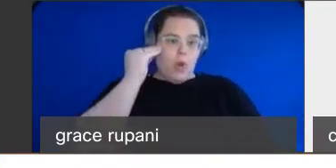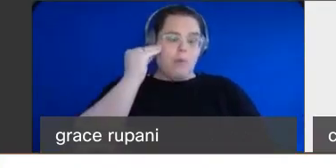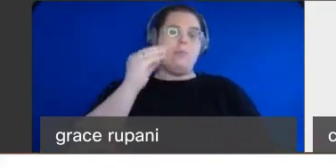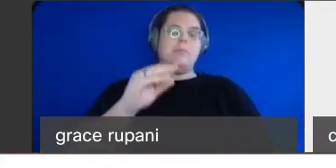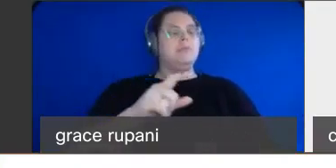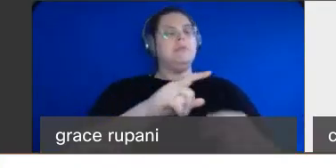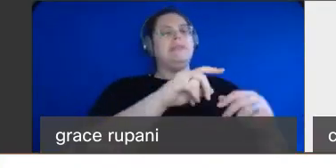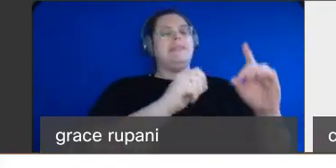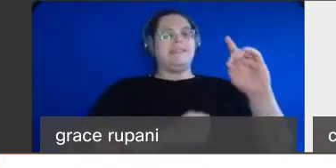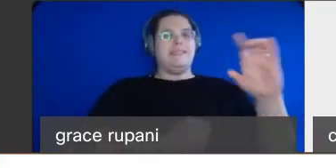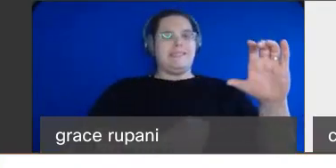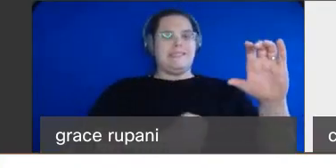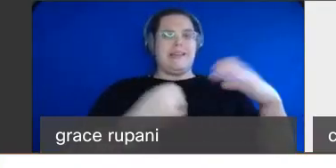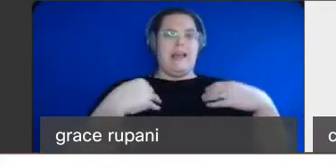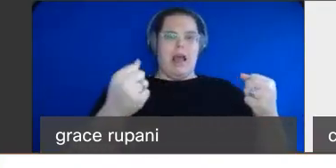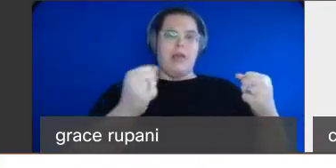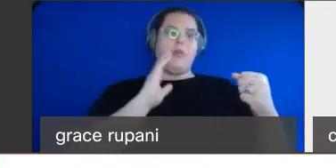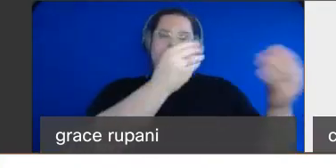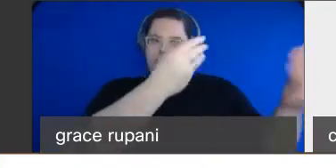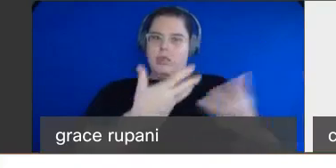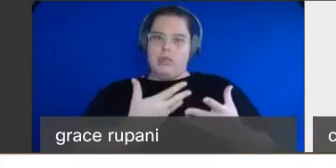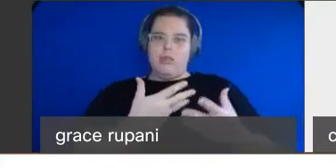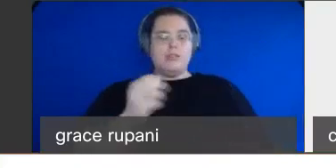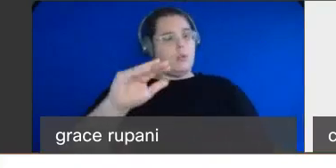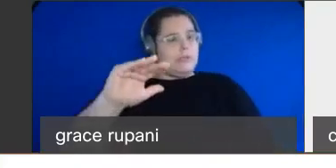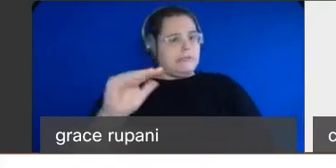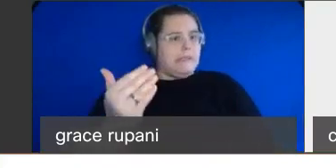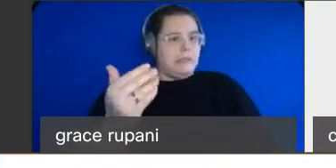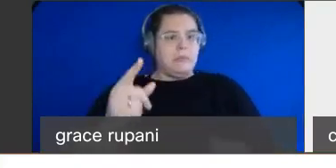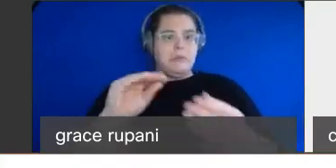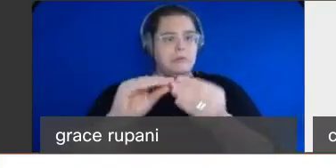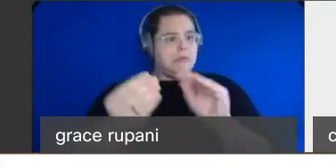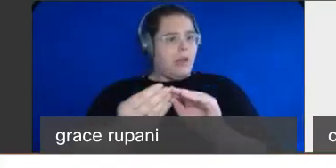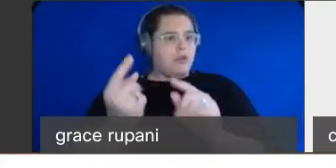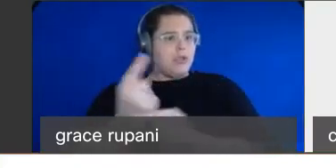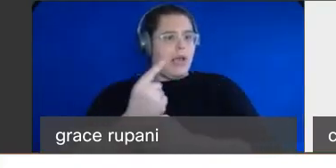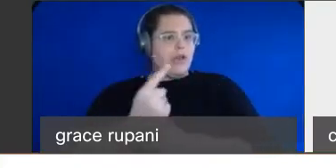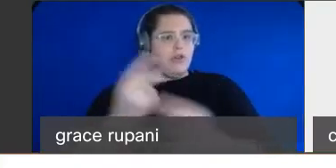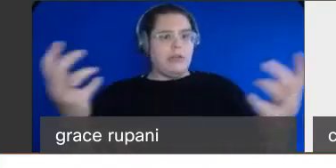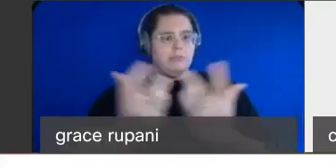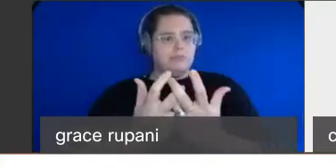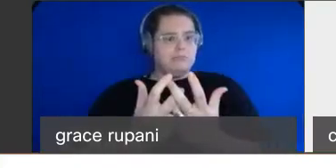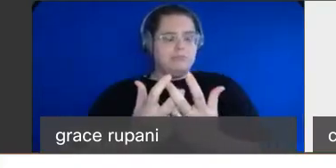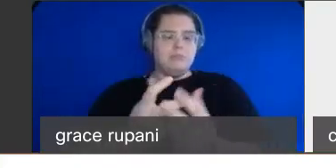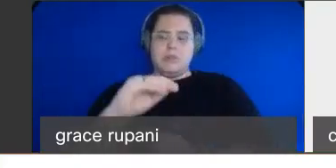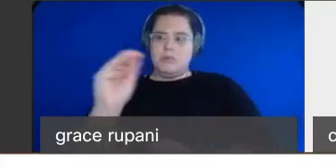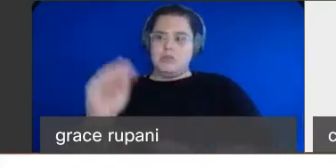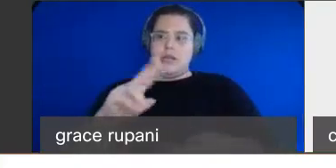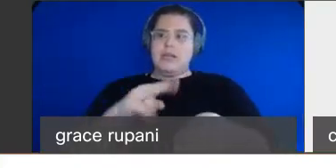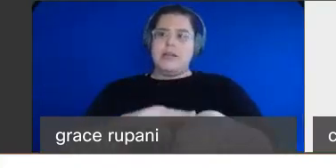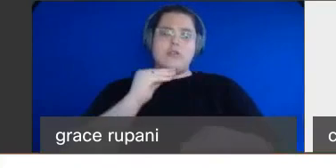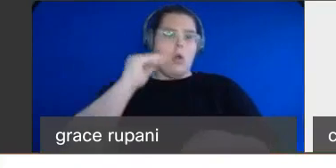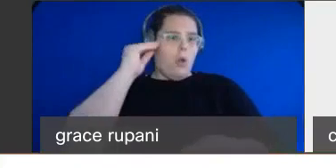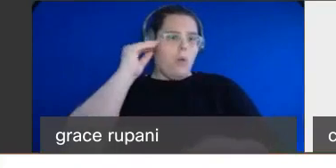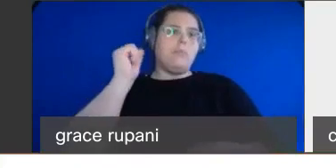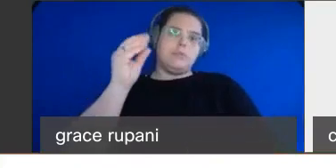these numbers do seem to fairly accurately represent the percentages of folks who are in their natural home. So it's a pretty low percentage of people